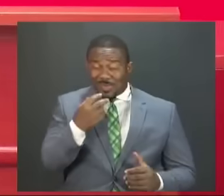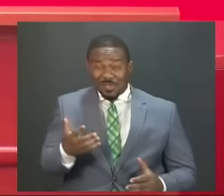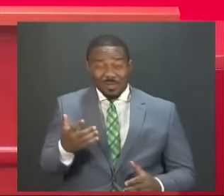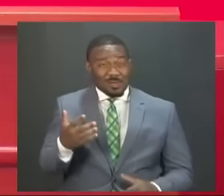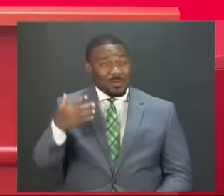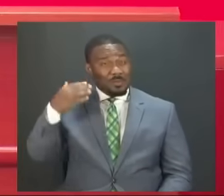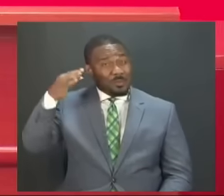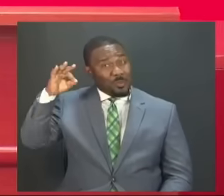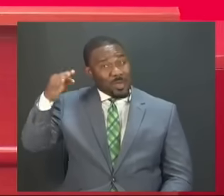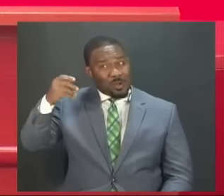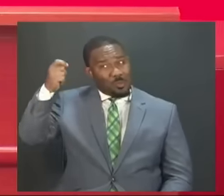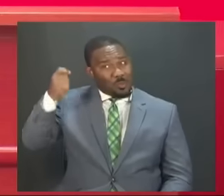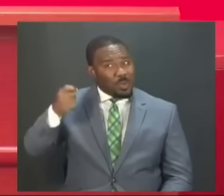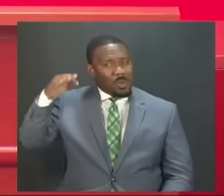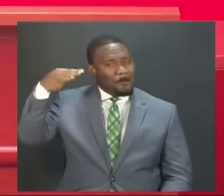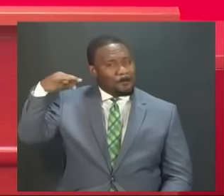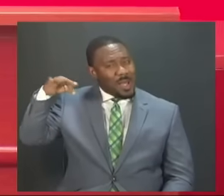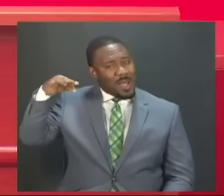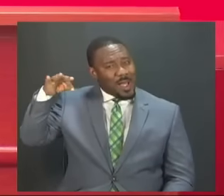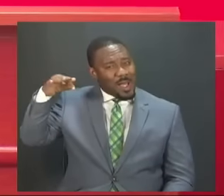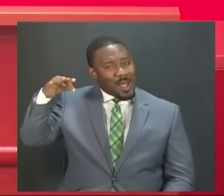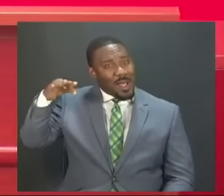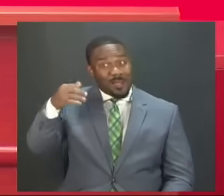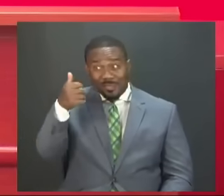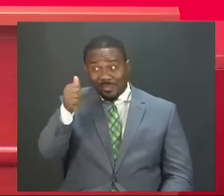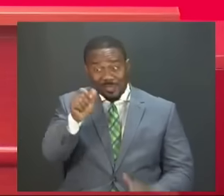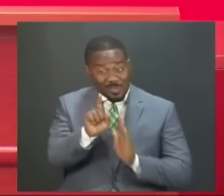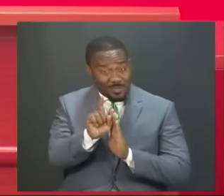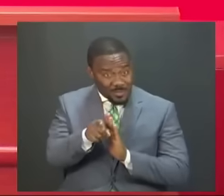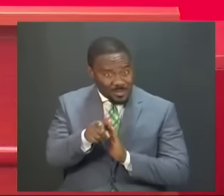and then the other consequential procedures follow.